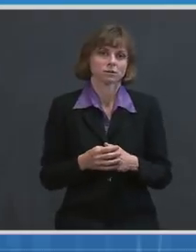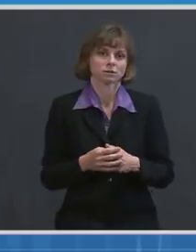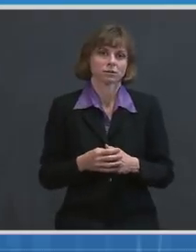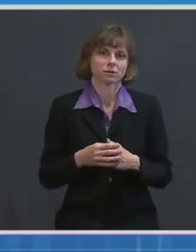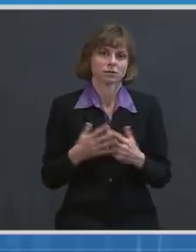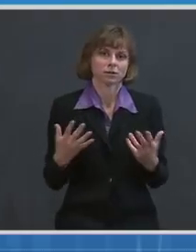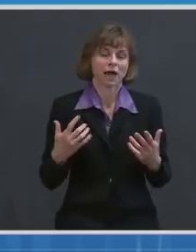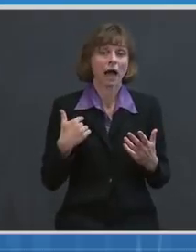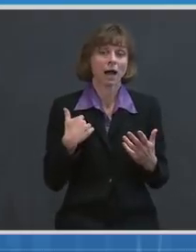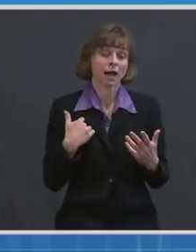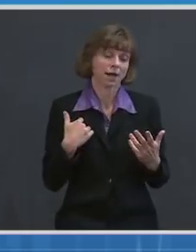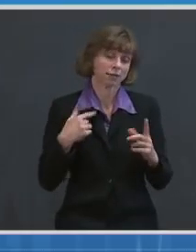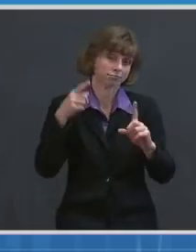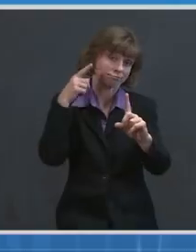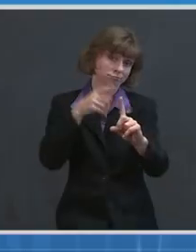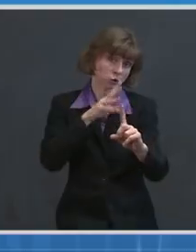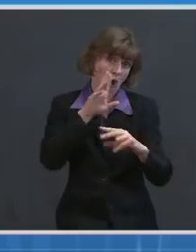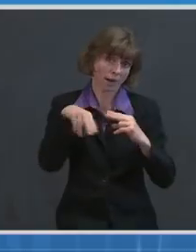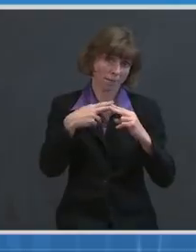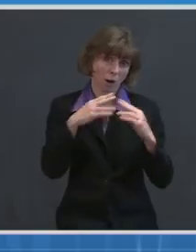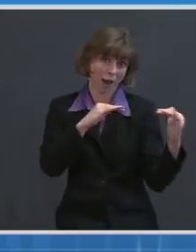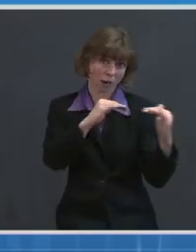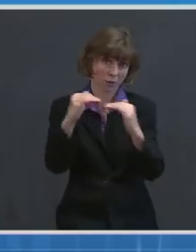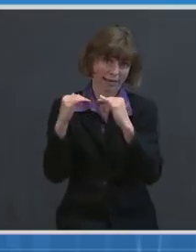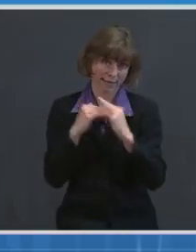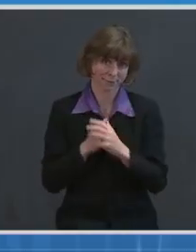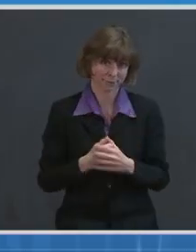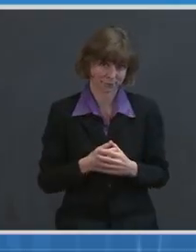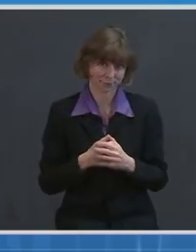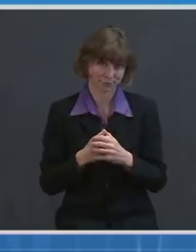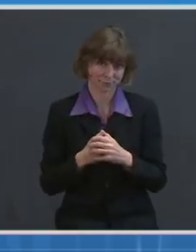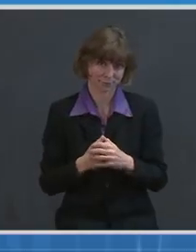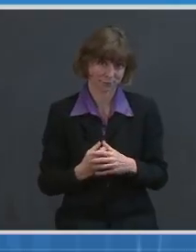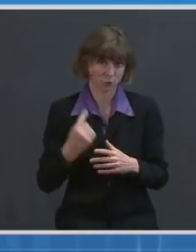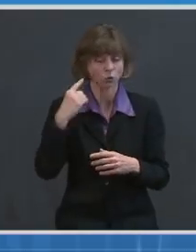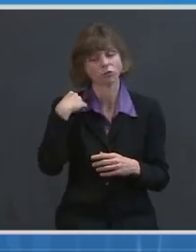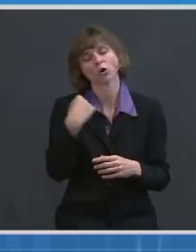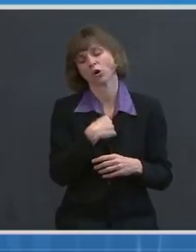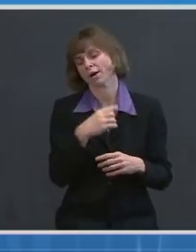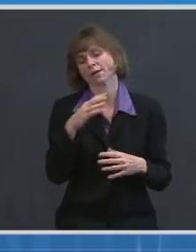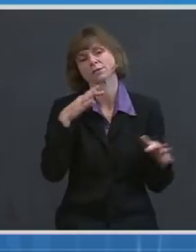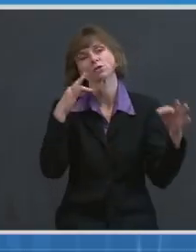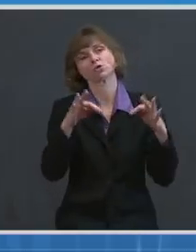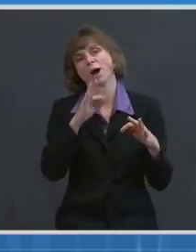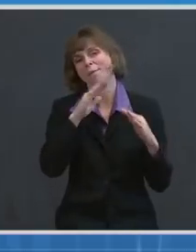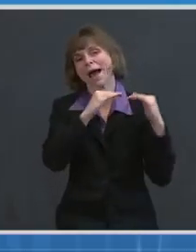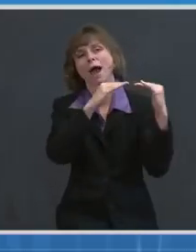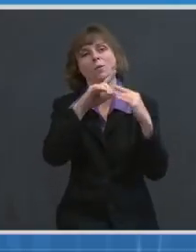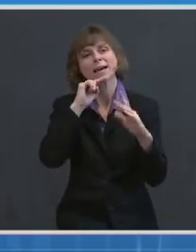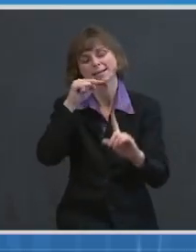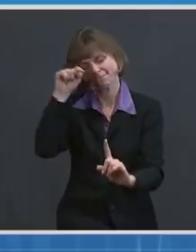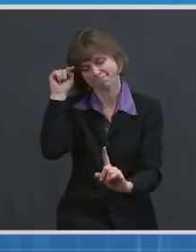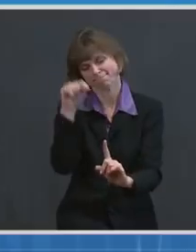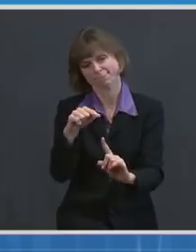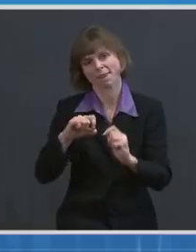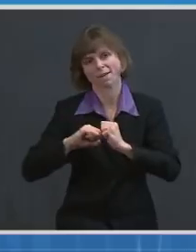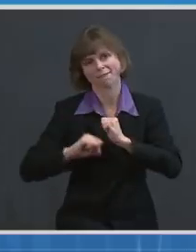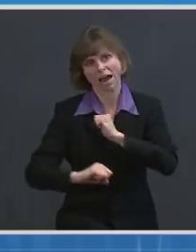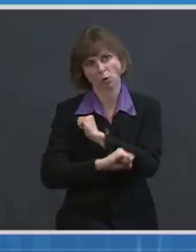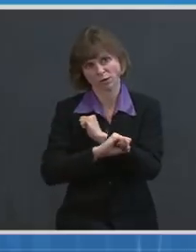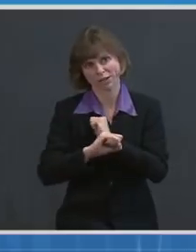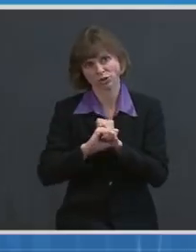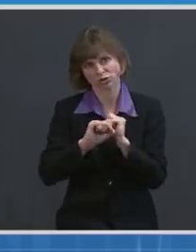to talk, of course, today about equity, and you've heard us describe that equity is at the foundation, the center of this